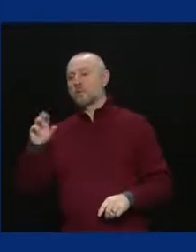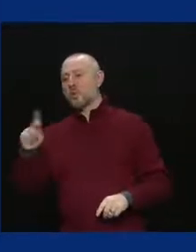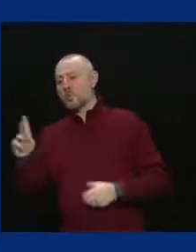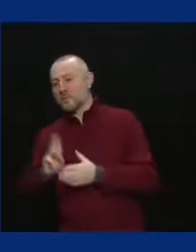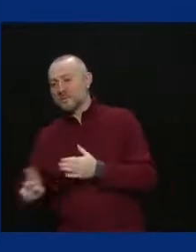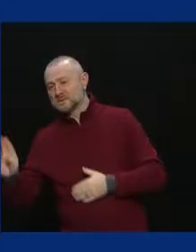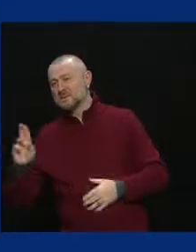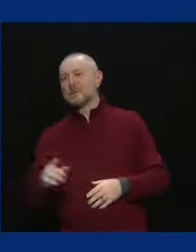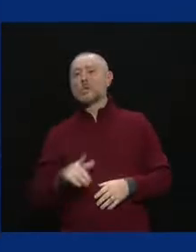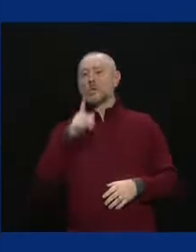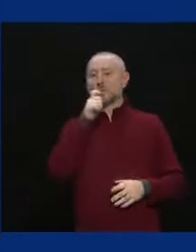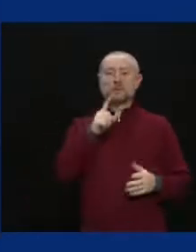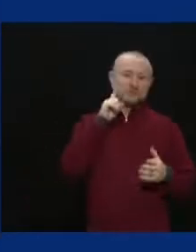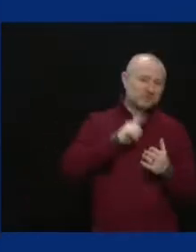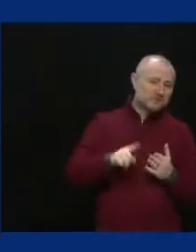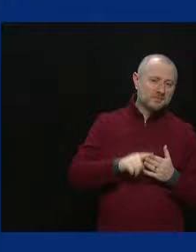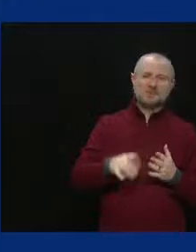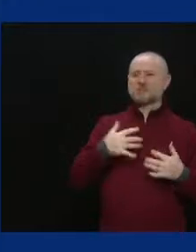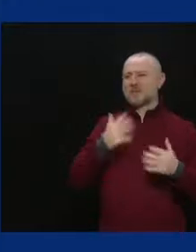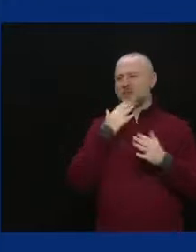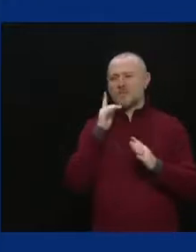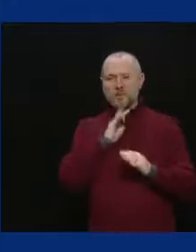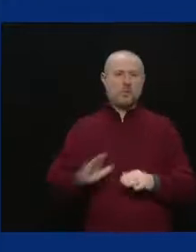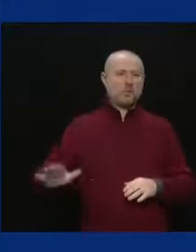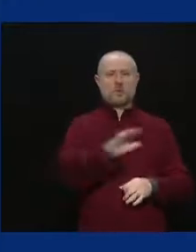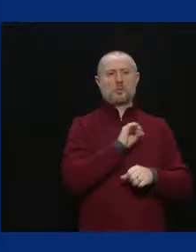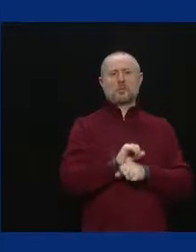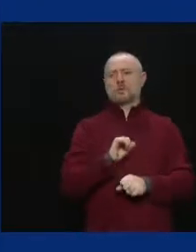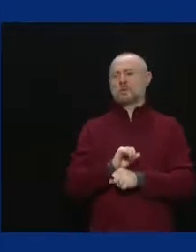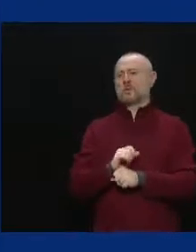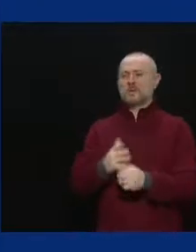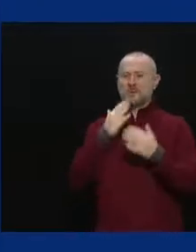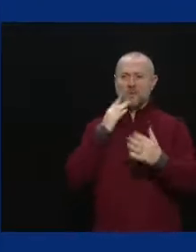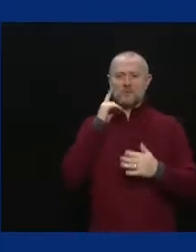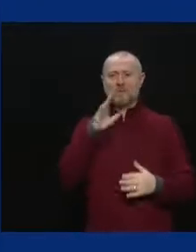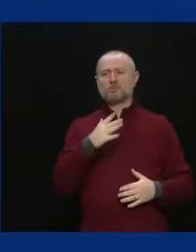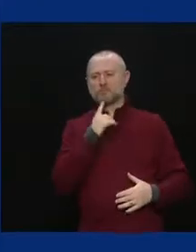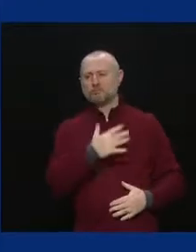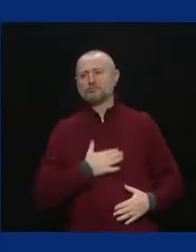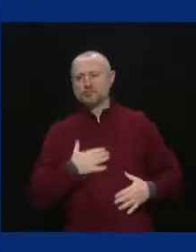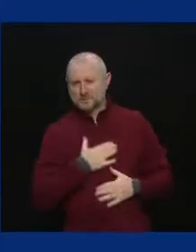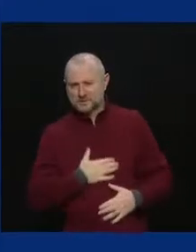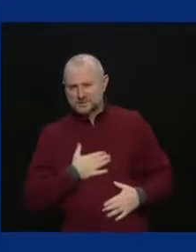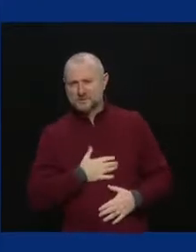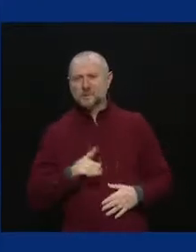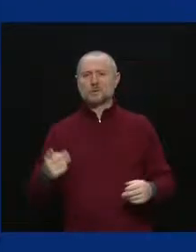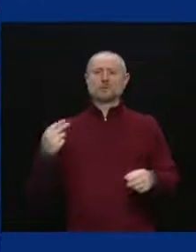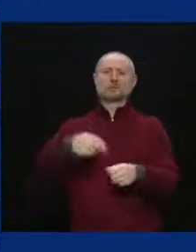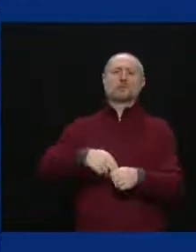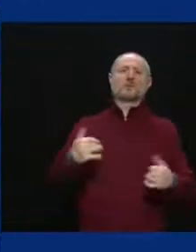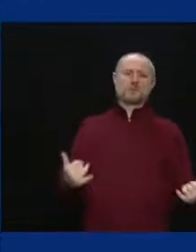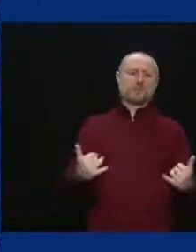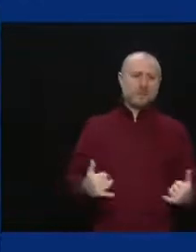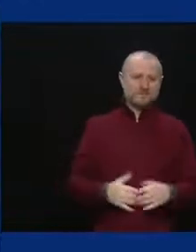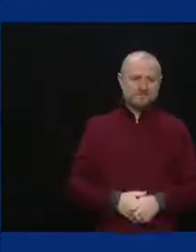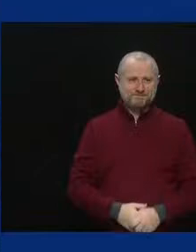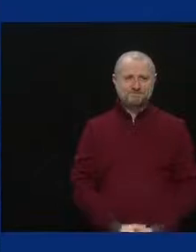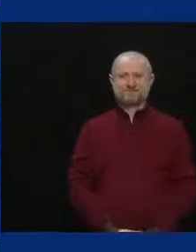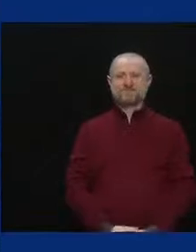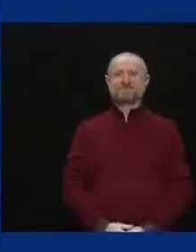field for what we're doing and what you continue to do. So thank you, everyone, and I appreciate you joining us today for our update.